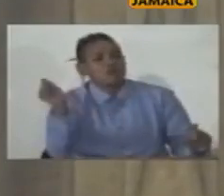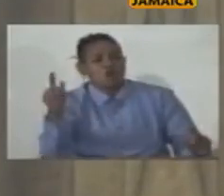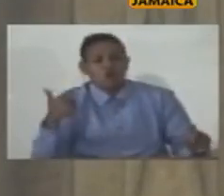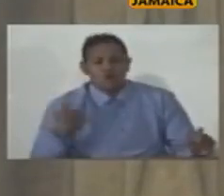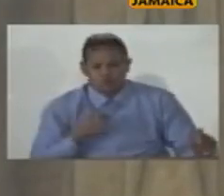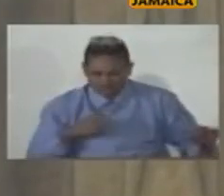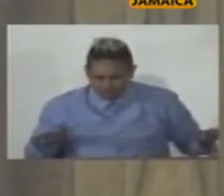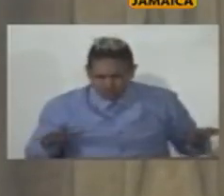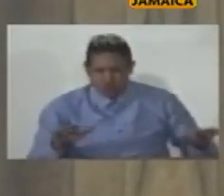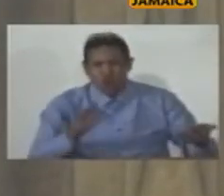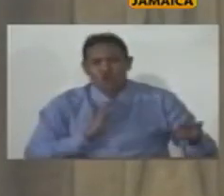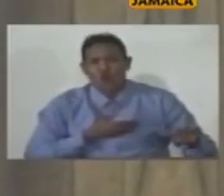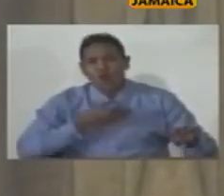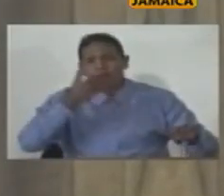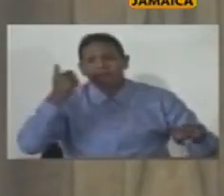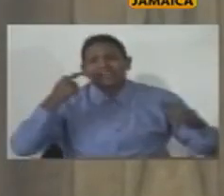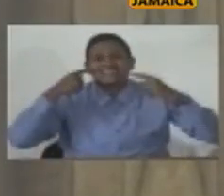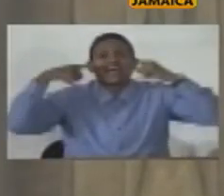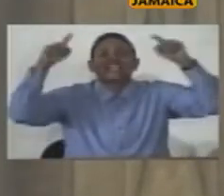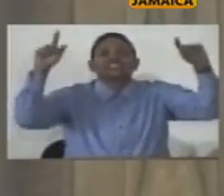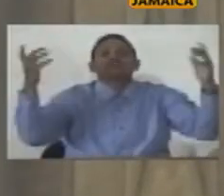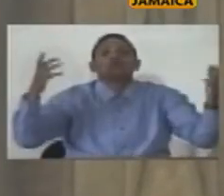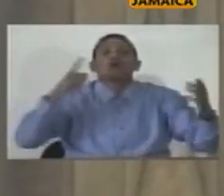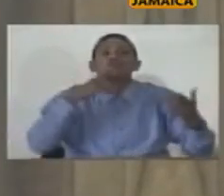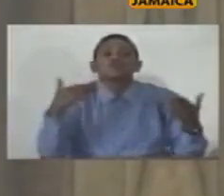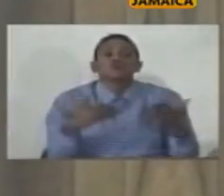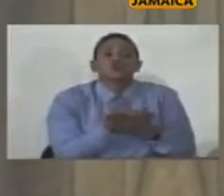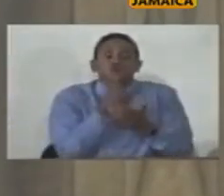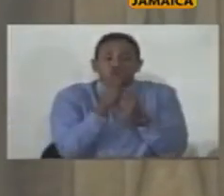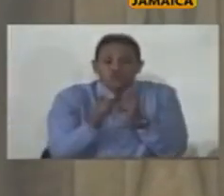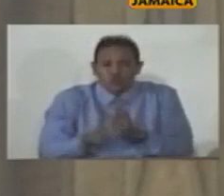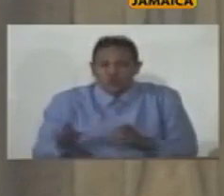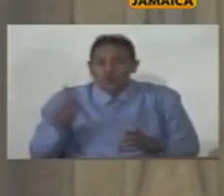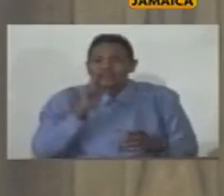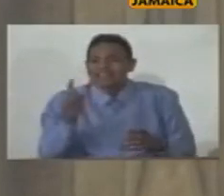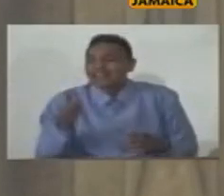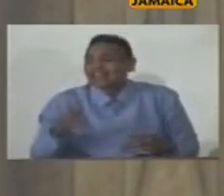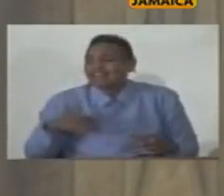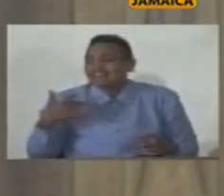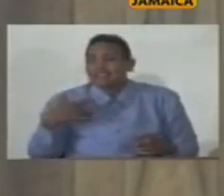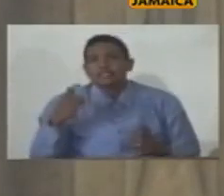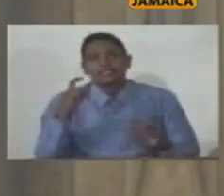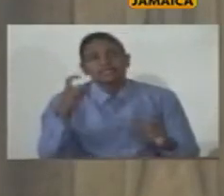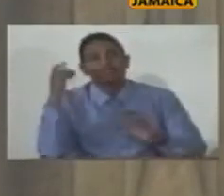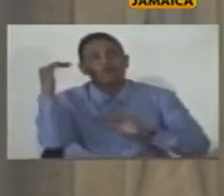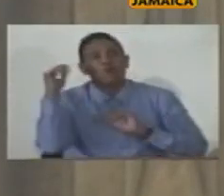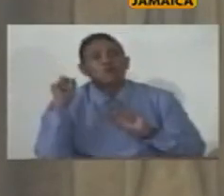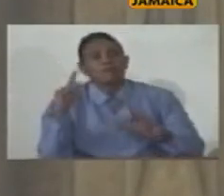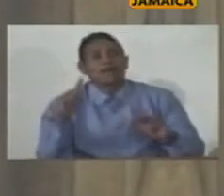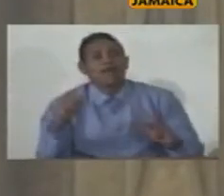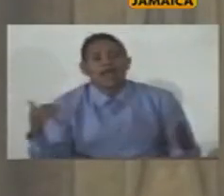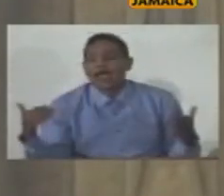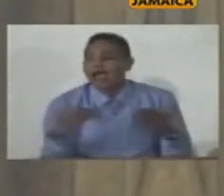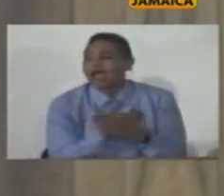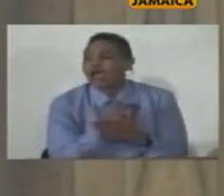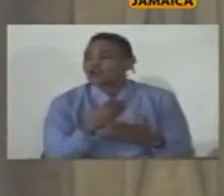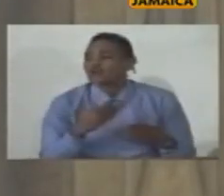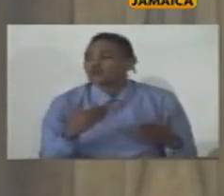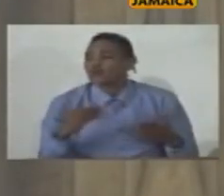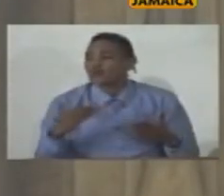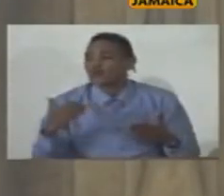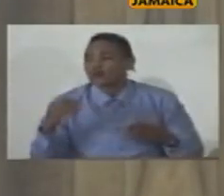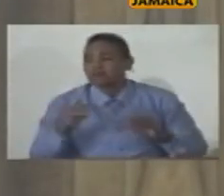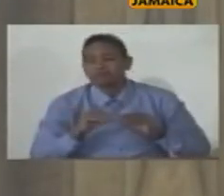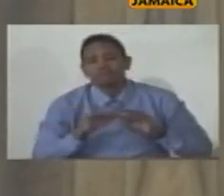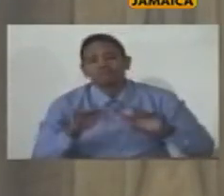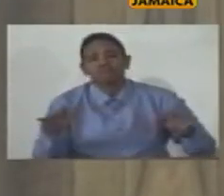done, our best achievement is the renewing the feeling of hope. A new wind is blowing across